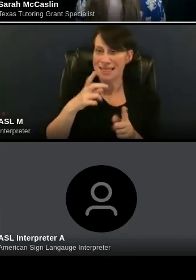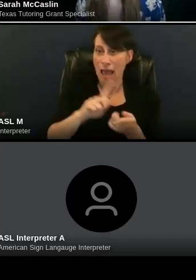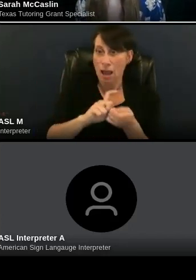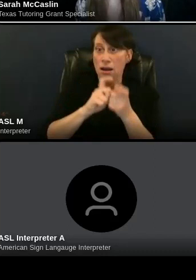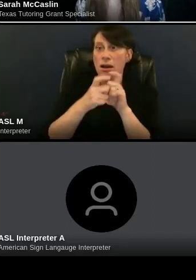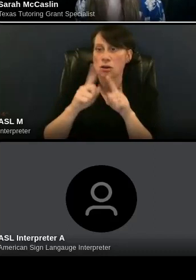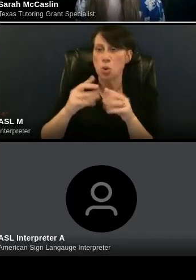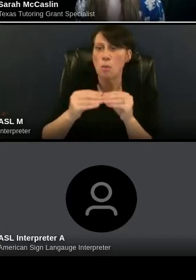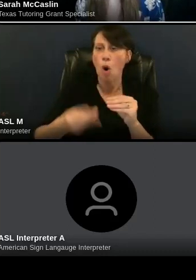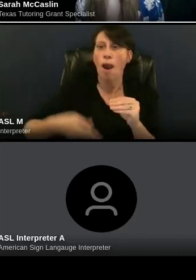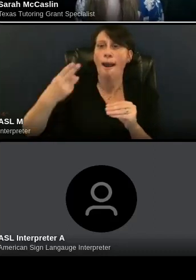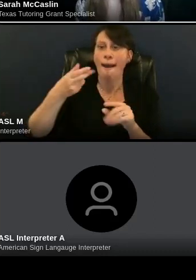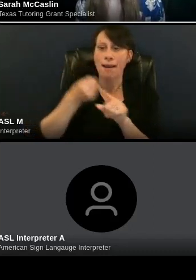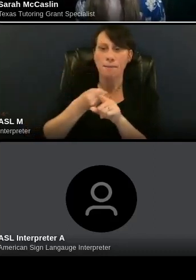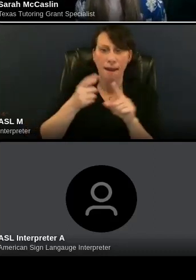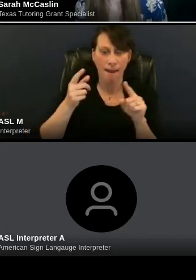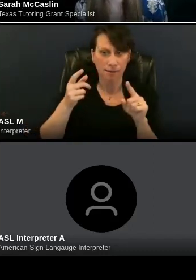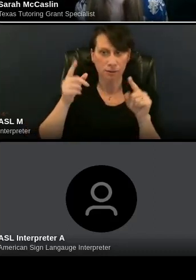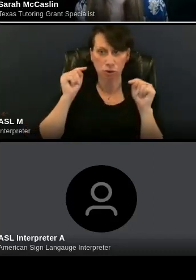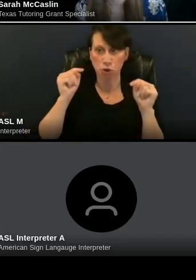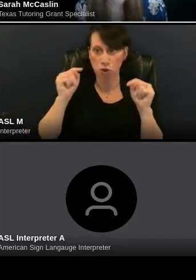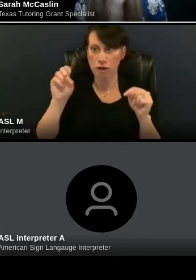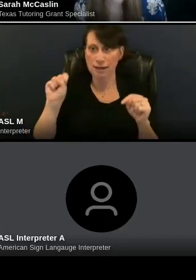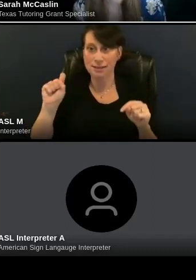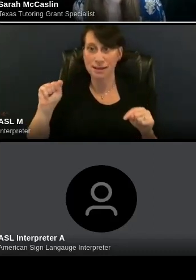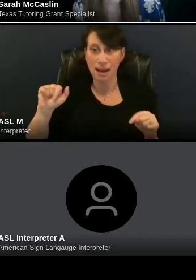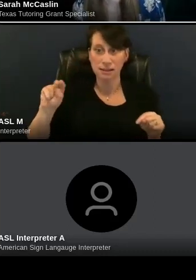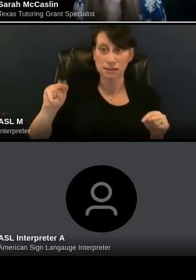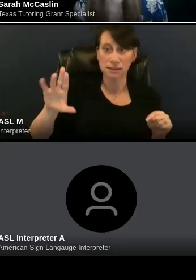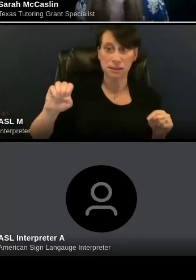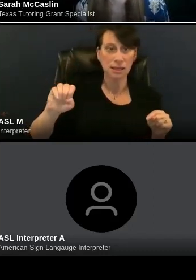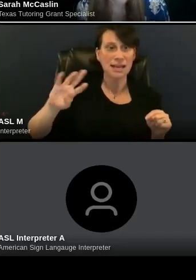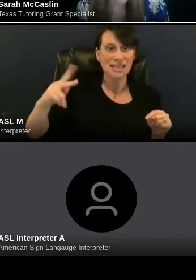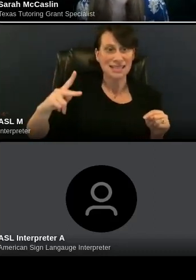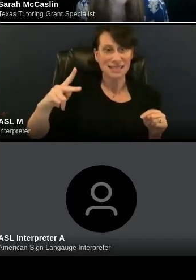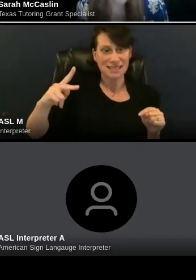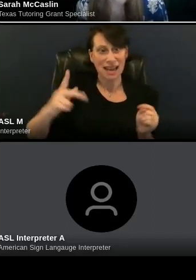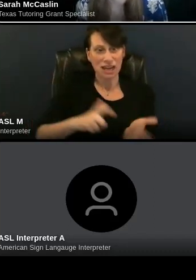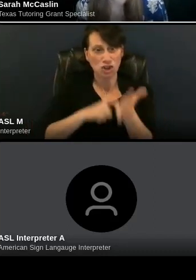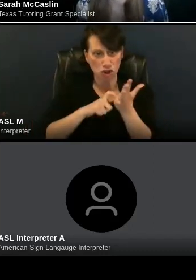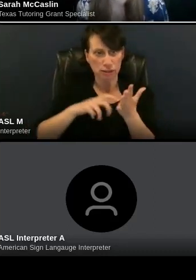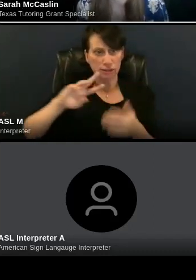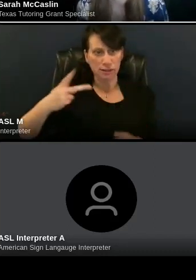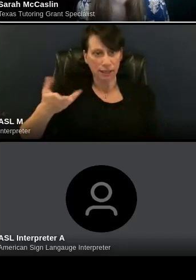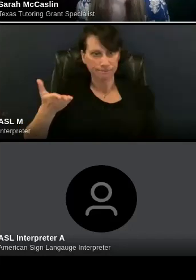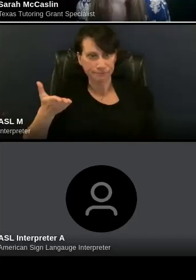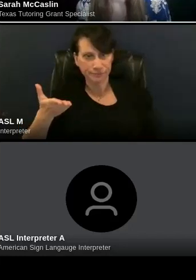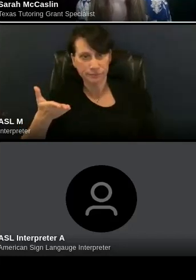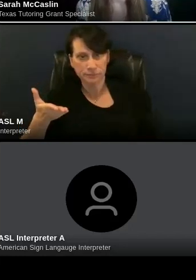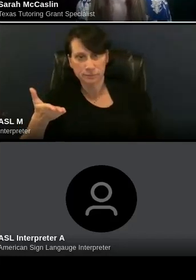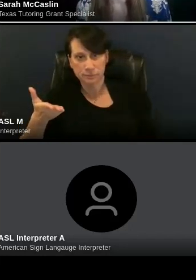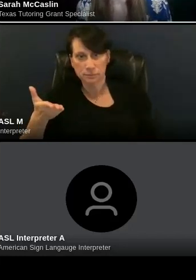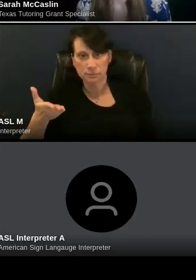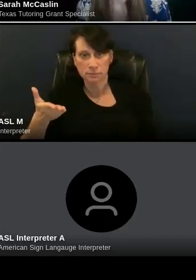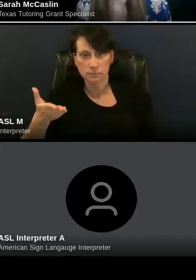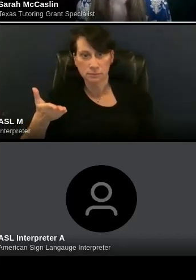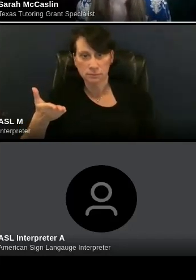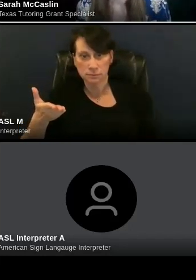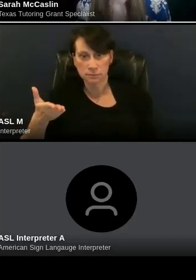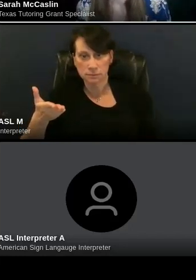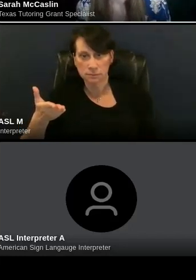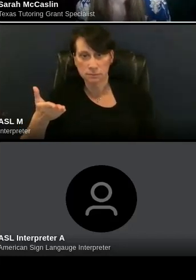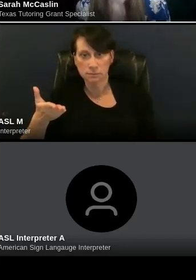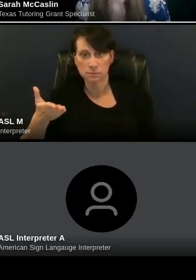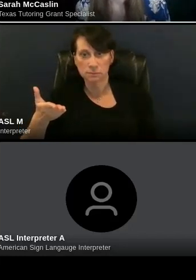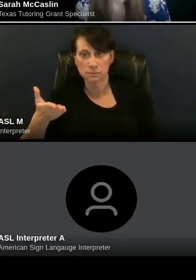more high-impact tutoring stance. The second assurance is that the LEAs will participate in data collection on the efficacy